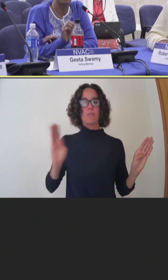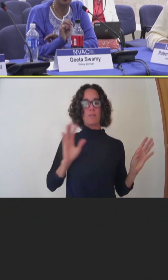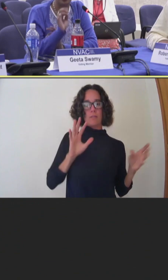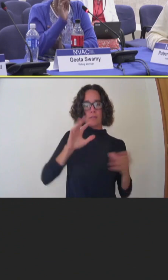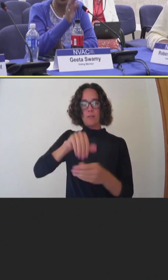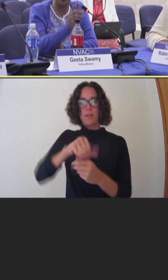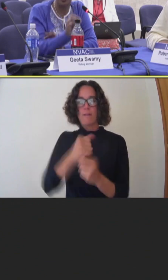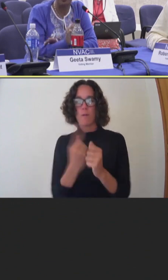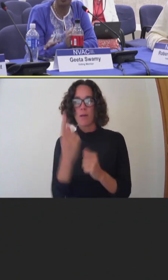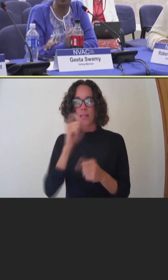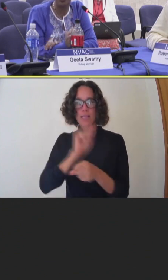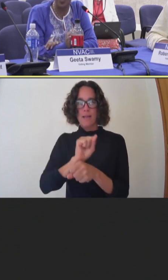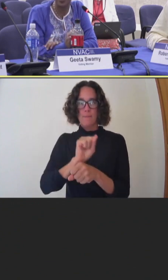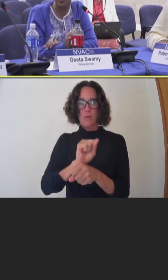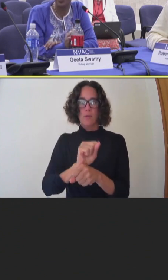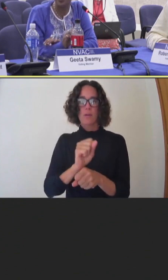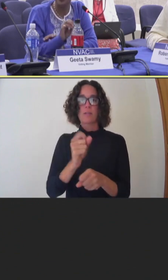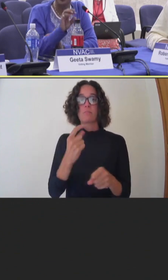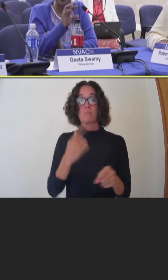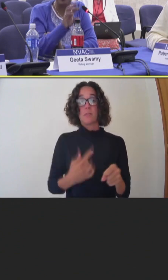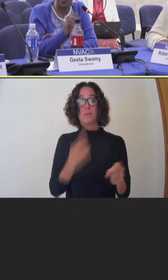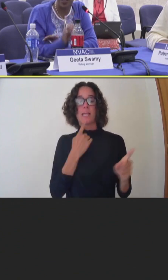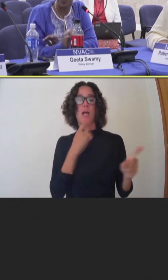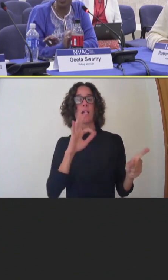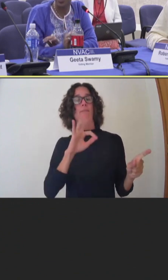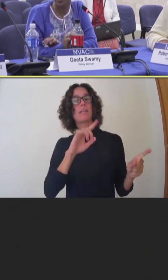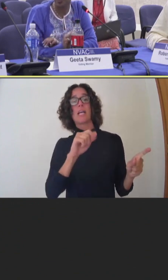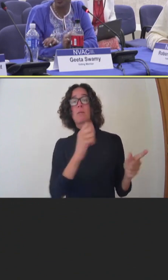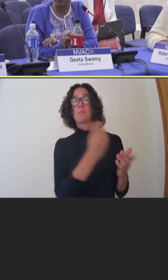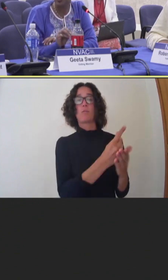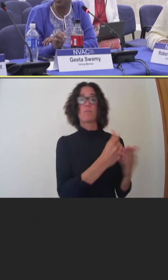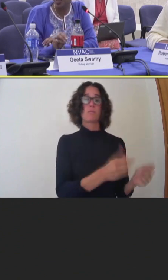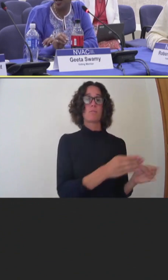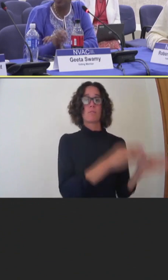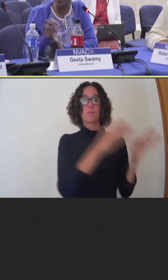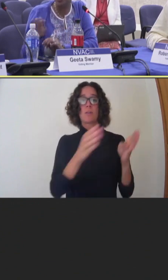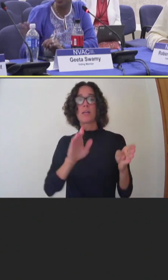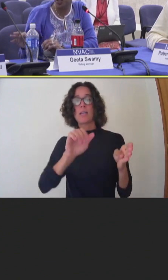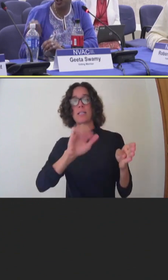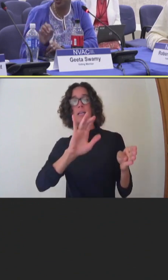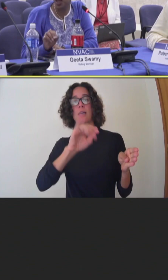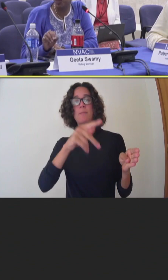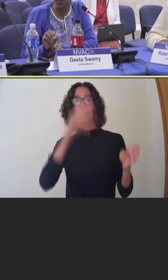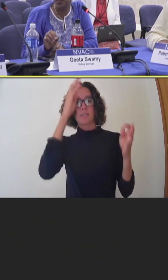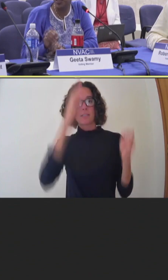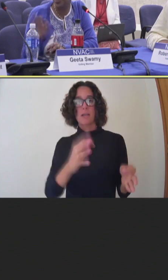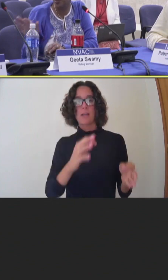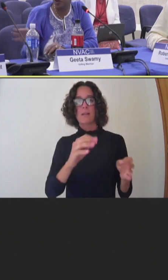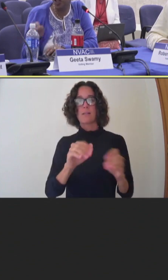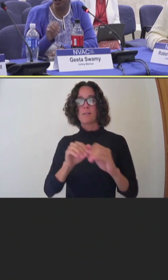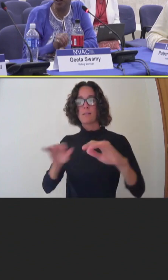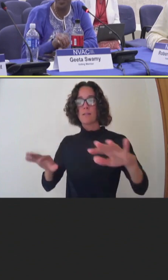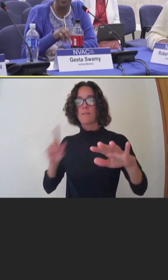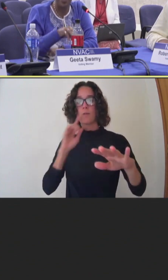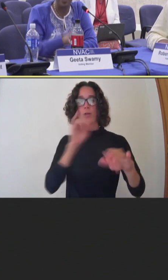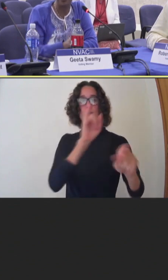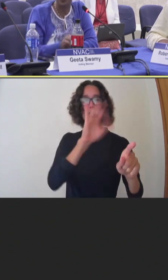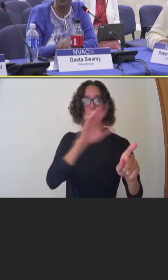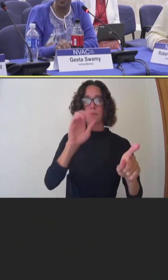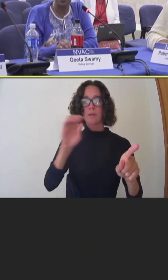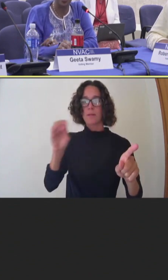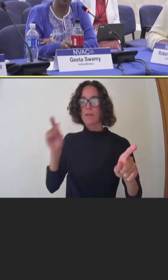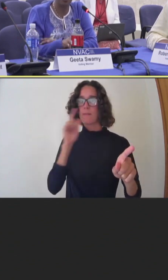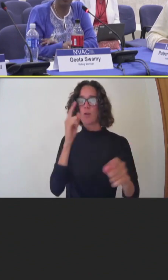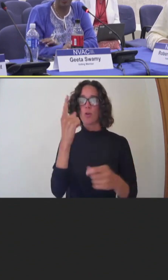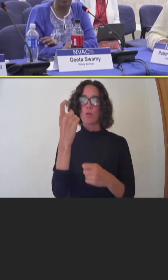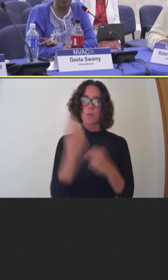is say FDA approves the vaccine, then it goes to ACIP to decide, but it's up to insurance companies to get another year. How do we then